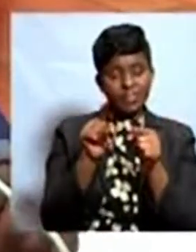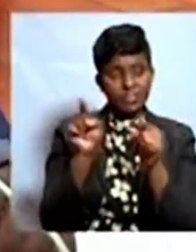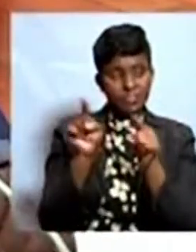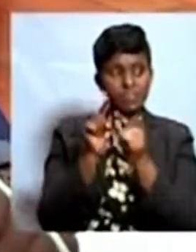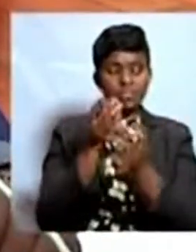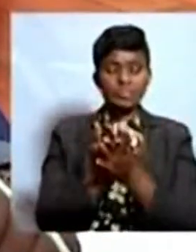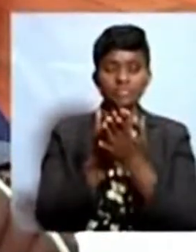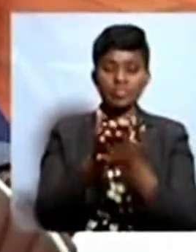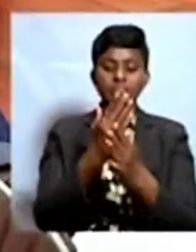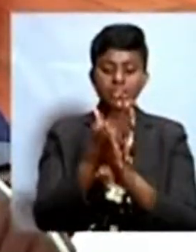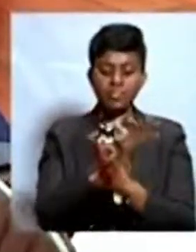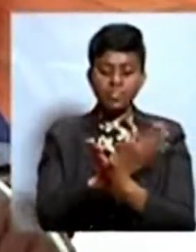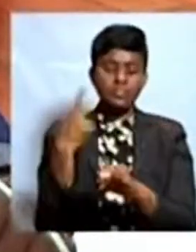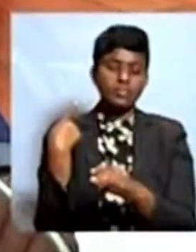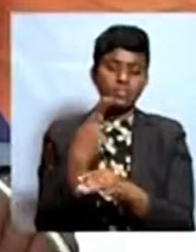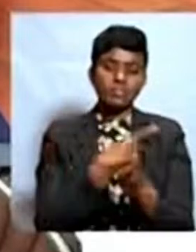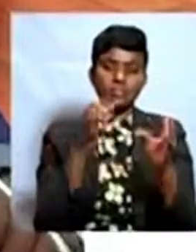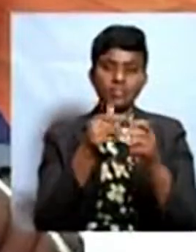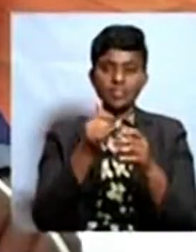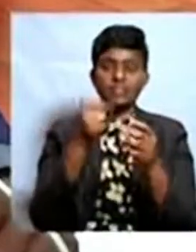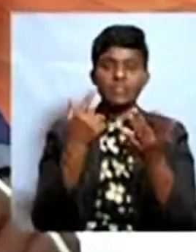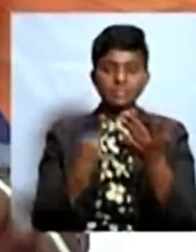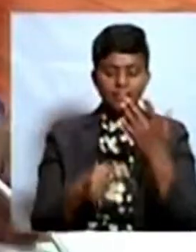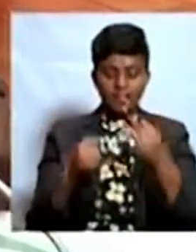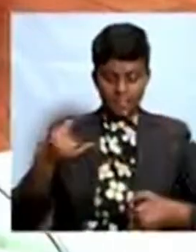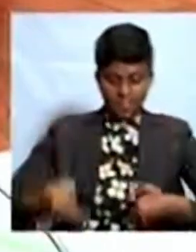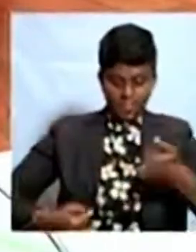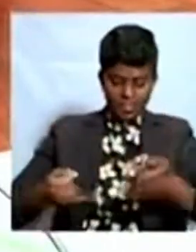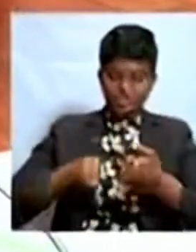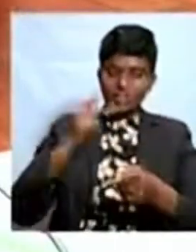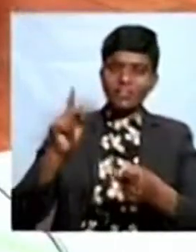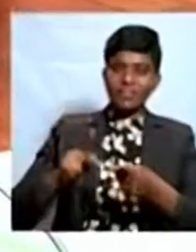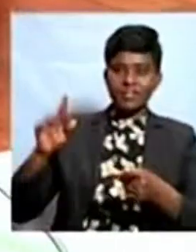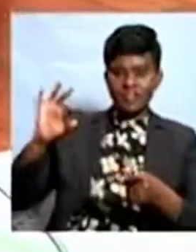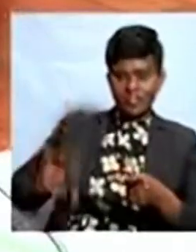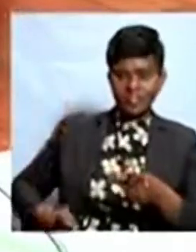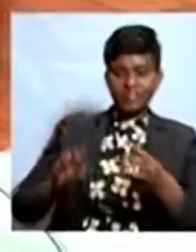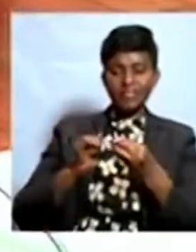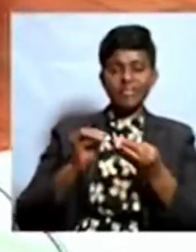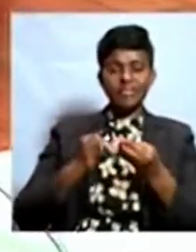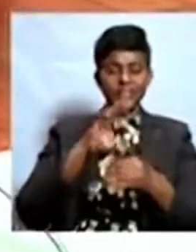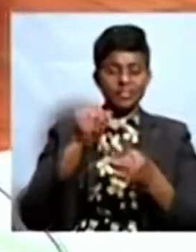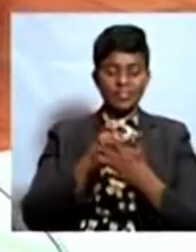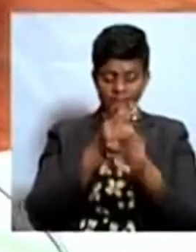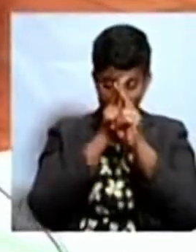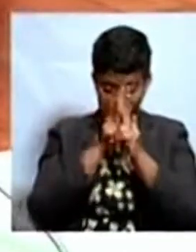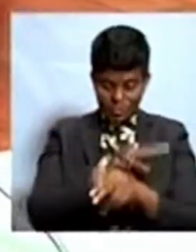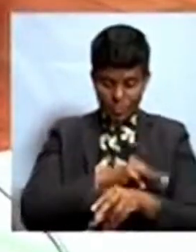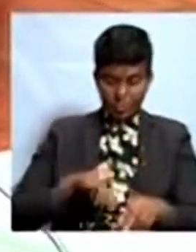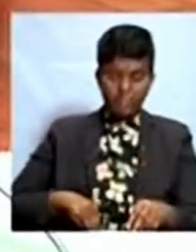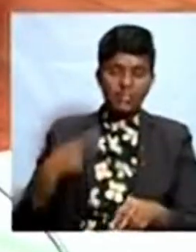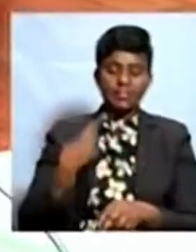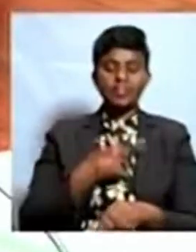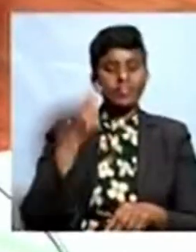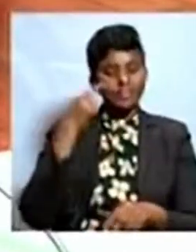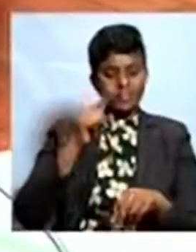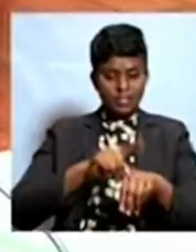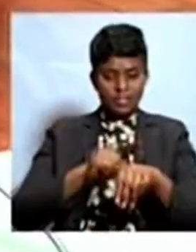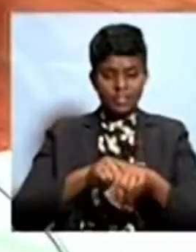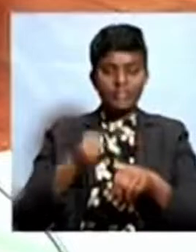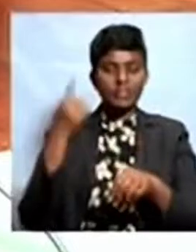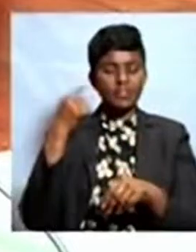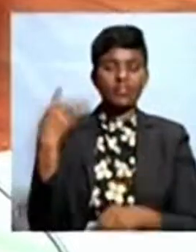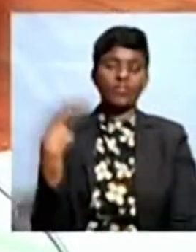submit before a parliamentary committee, you tend to enjoy the exact benefits that are enjoyed by honorable members of parliament during the sitting of